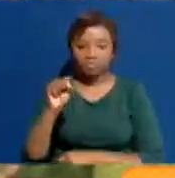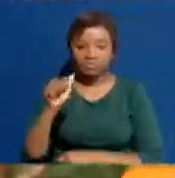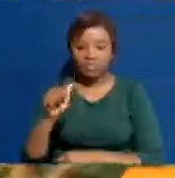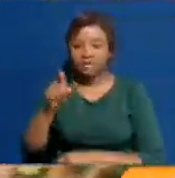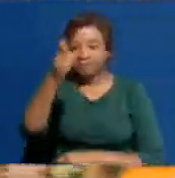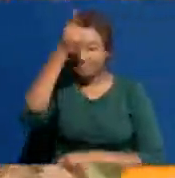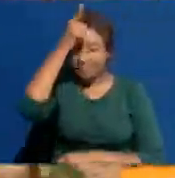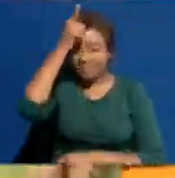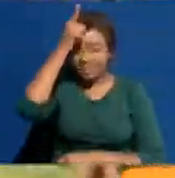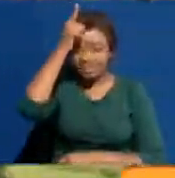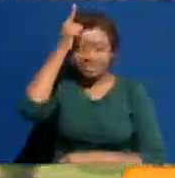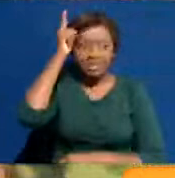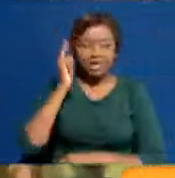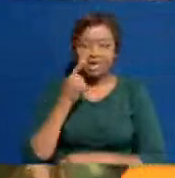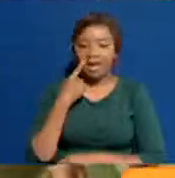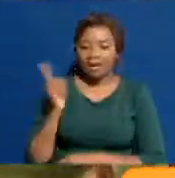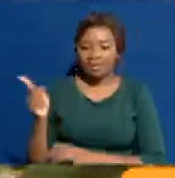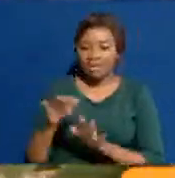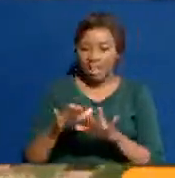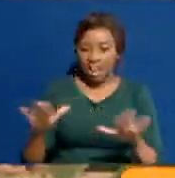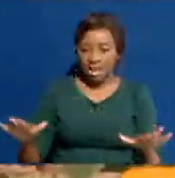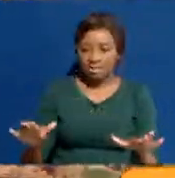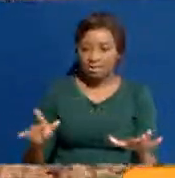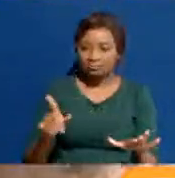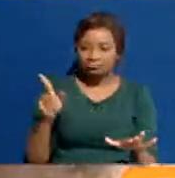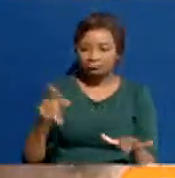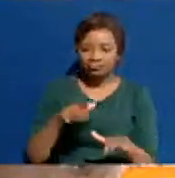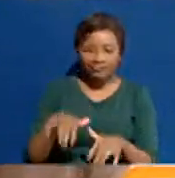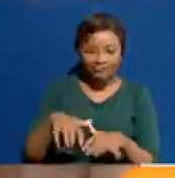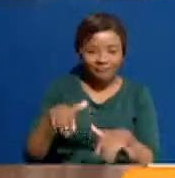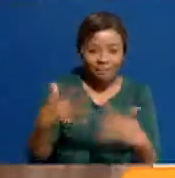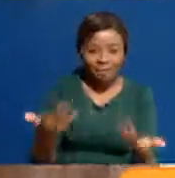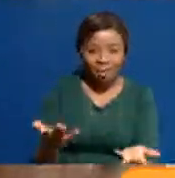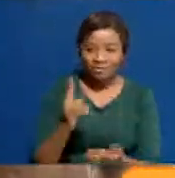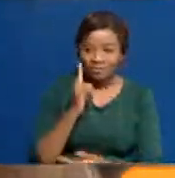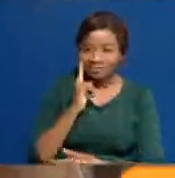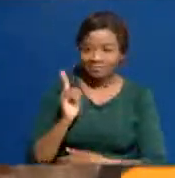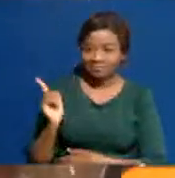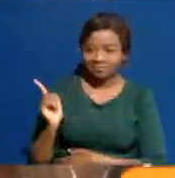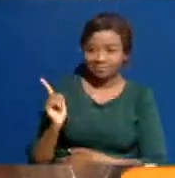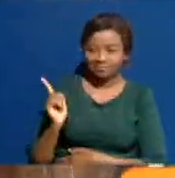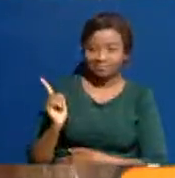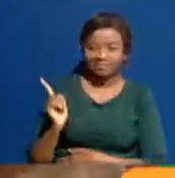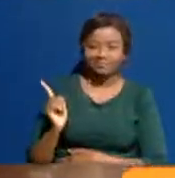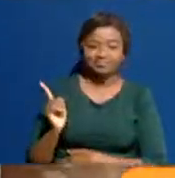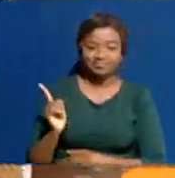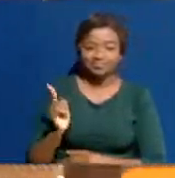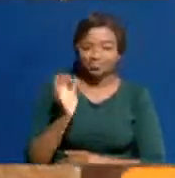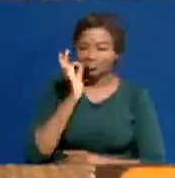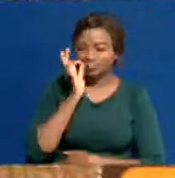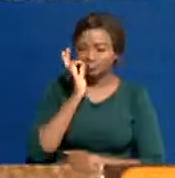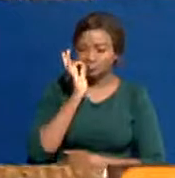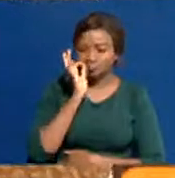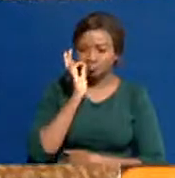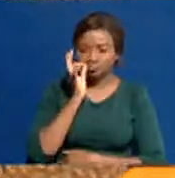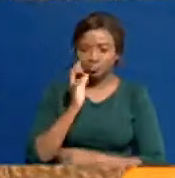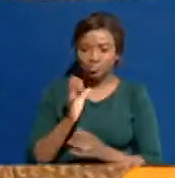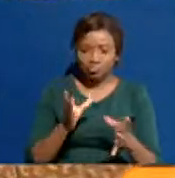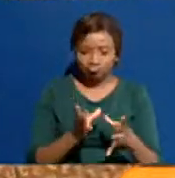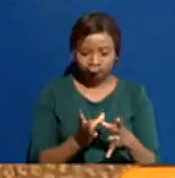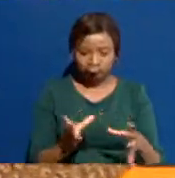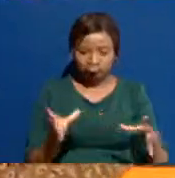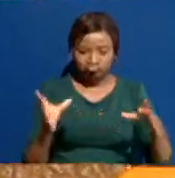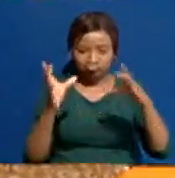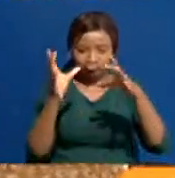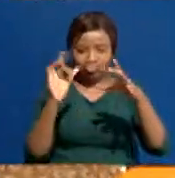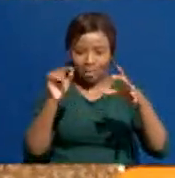of this 7-acre farm, which is known for cultivation of jackfruit, a multiple fruit consisting of